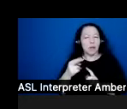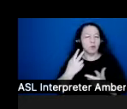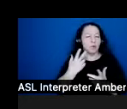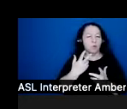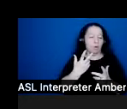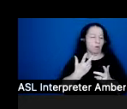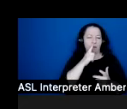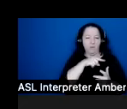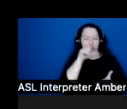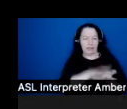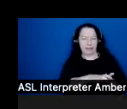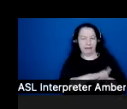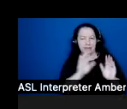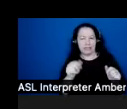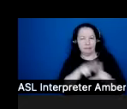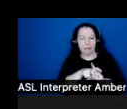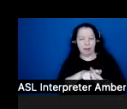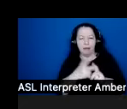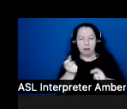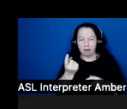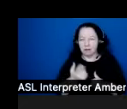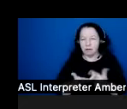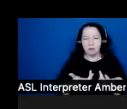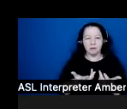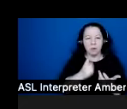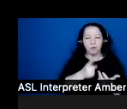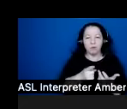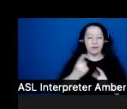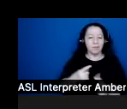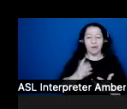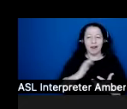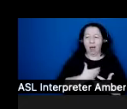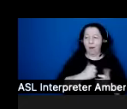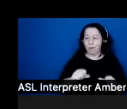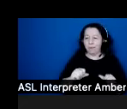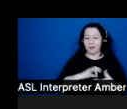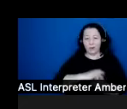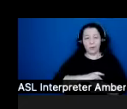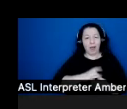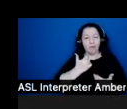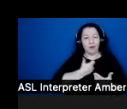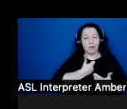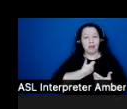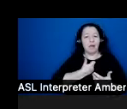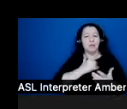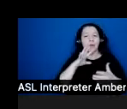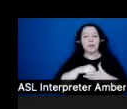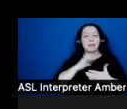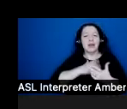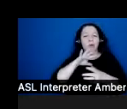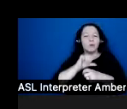this landscape together really kind of boils down to our ability to ground ourselves, right, in our traditions and our cultures, and recognizing